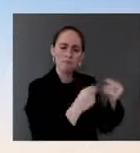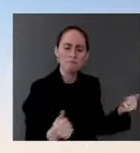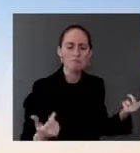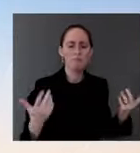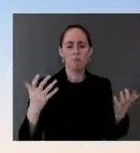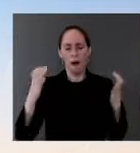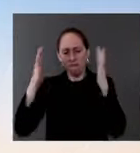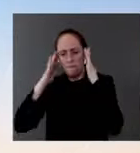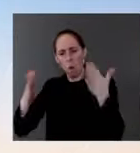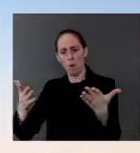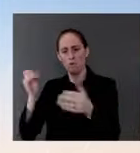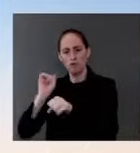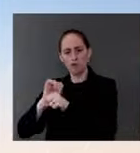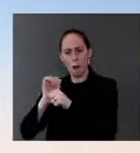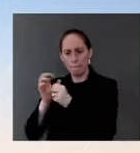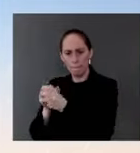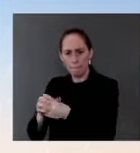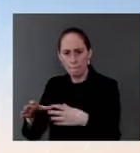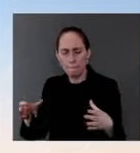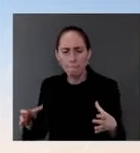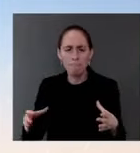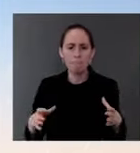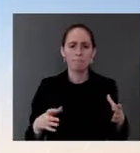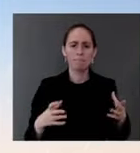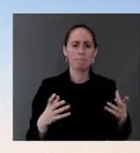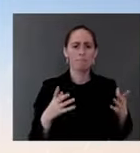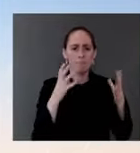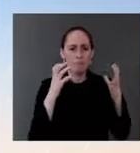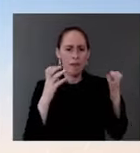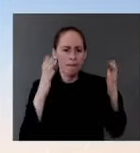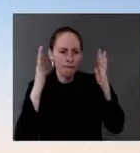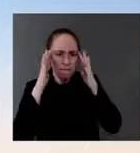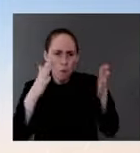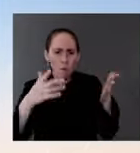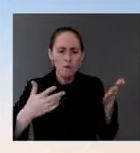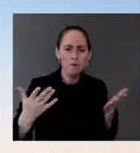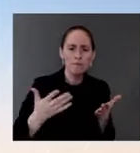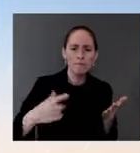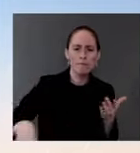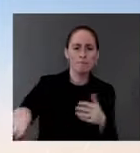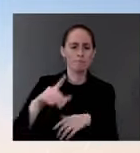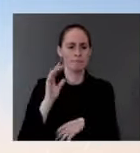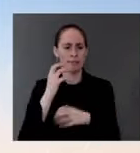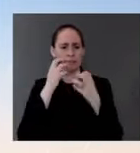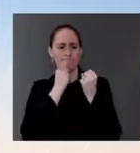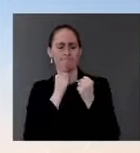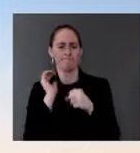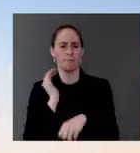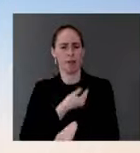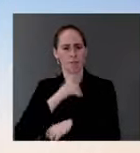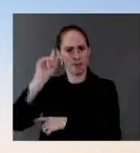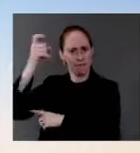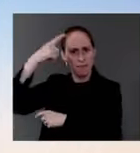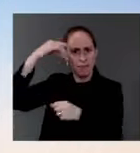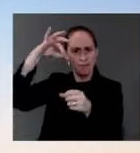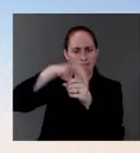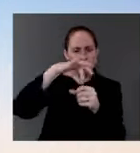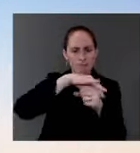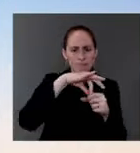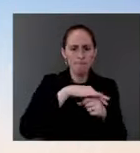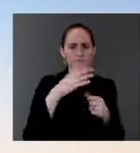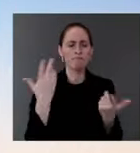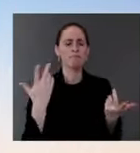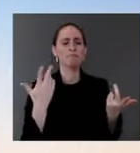democracy and moving forward, not to continue the 2020 election. So that's what he's focused on. But do you think it